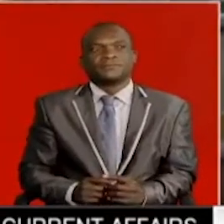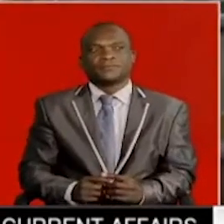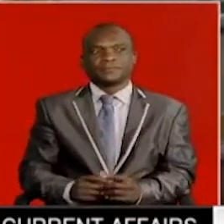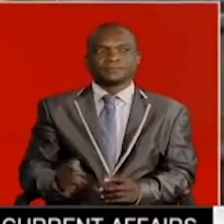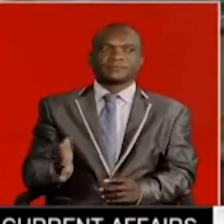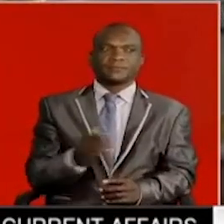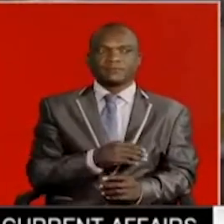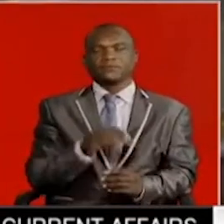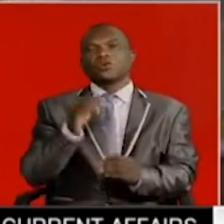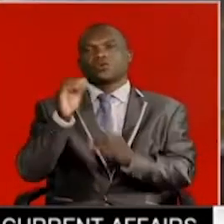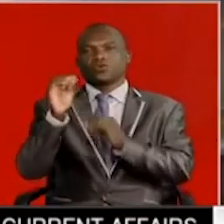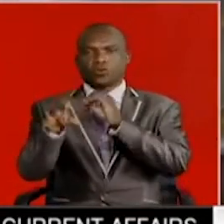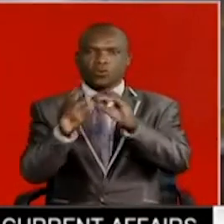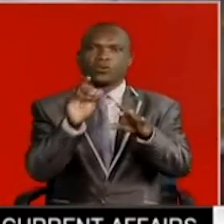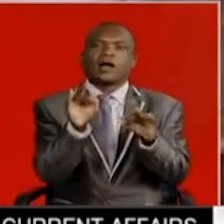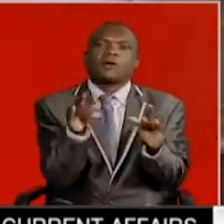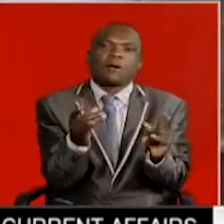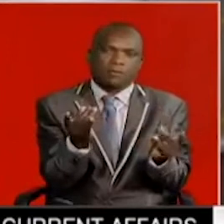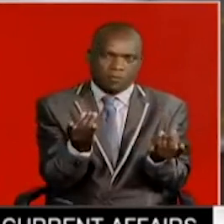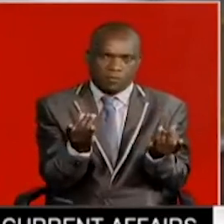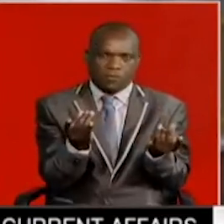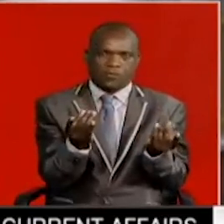The supply chain.